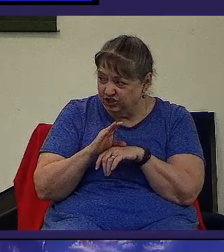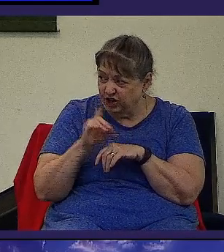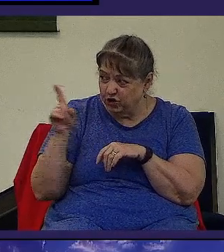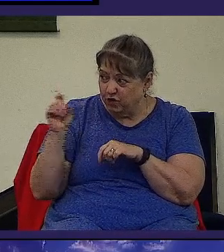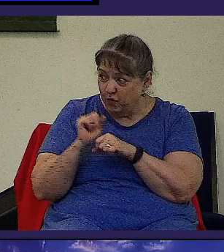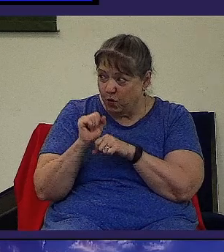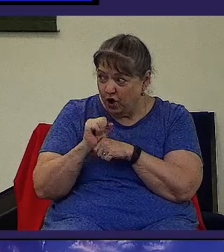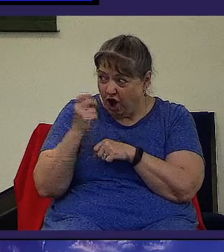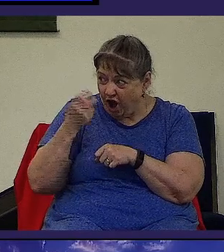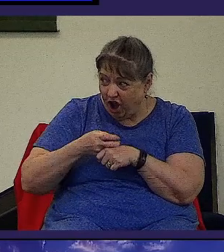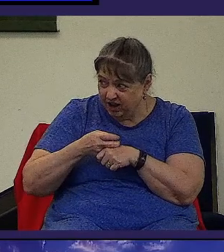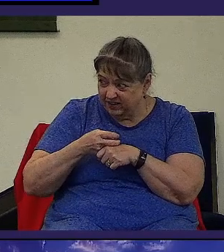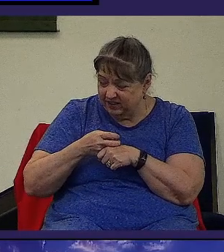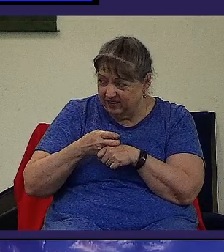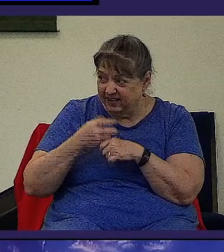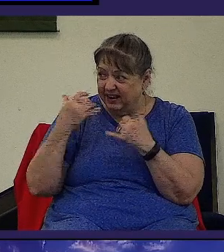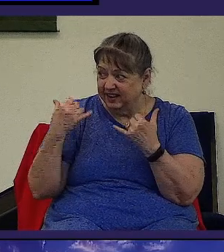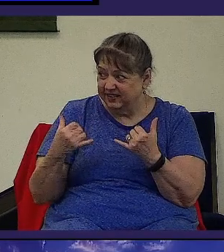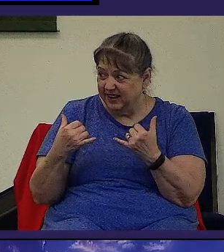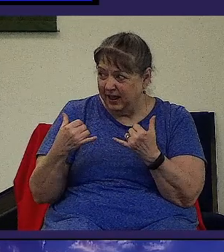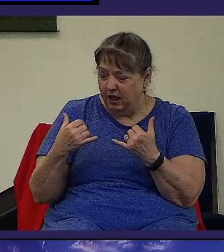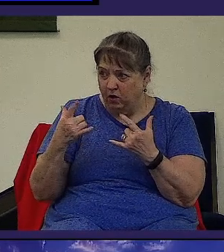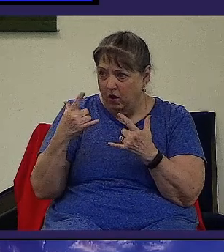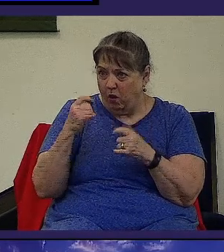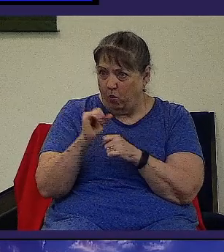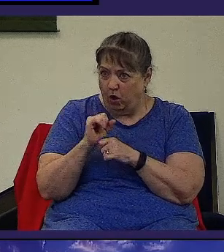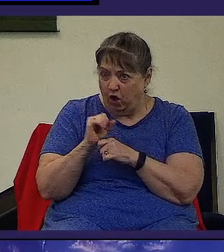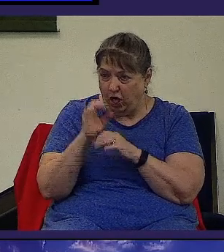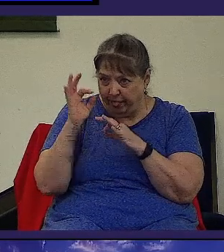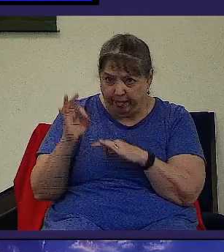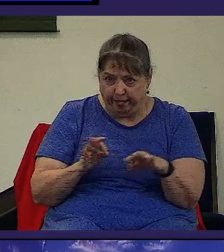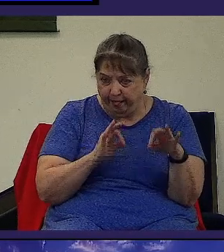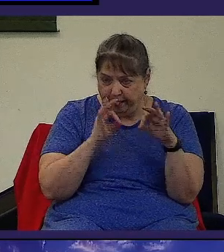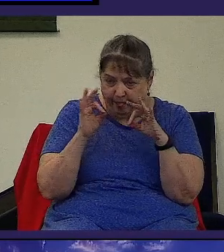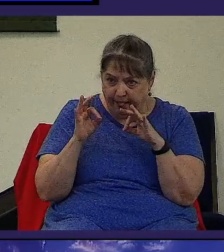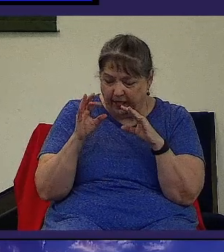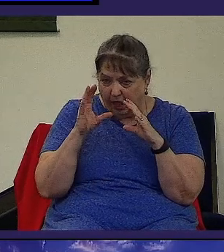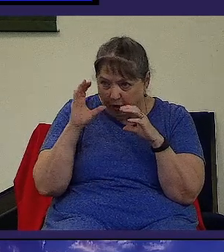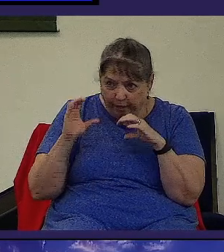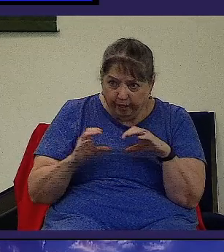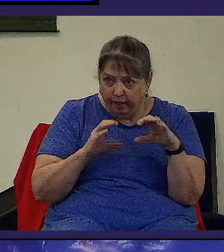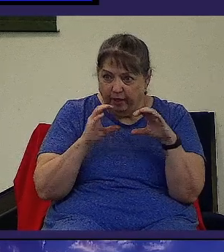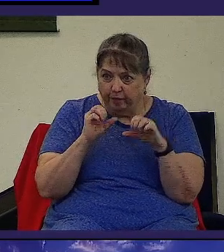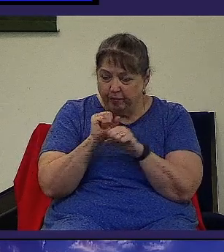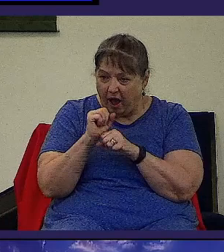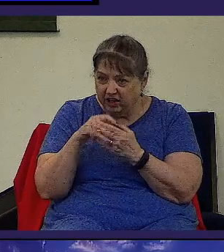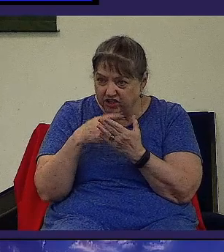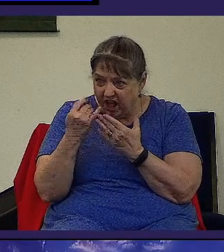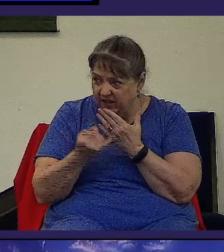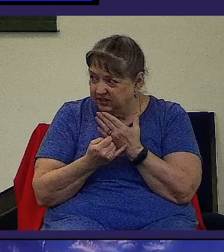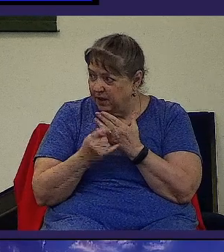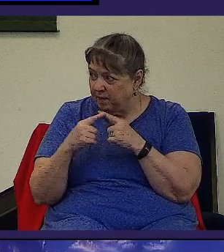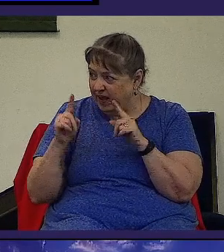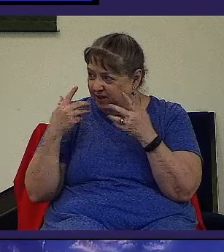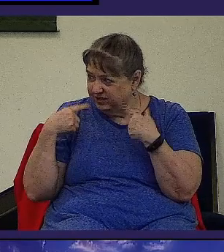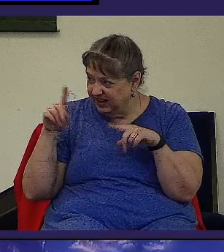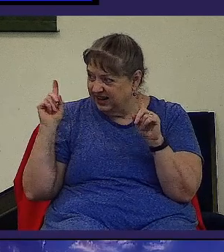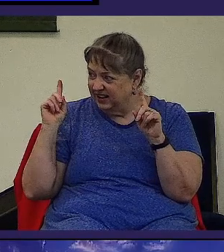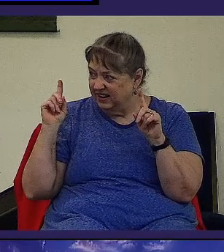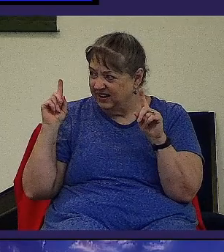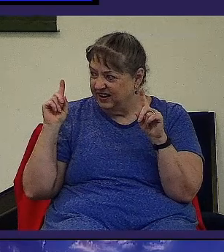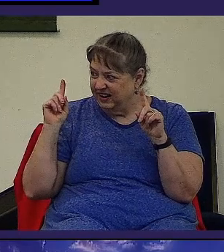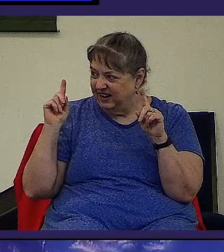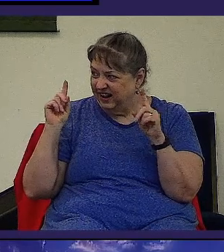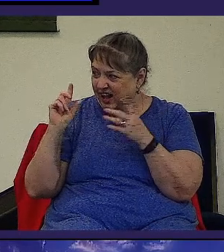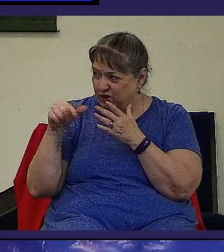hard and there were a lot of sleepless nights and tough nights and getting projects done and meeting goals and all that but you did it you made it